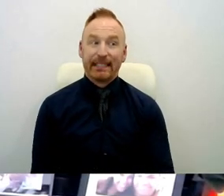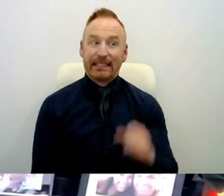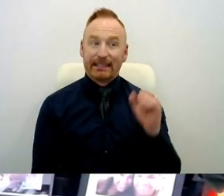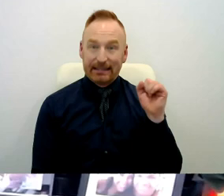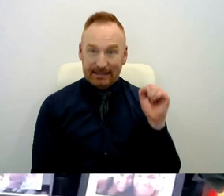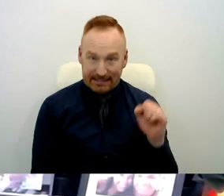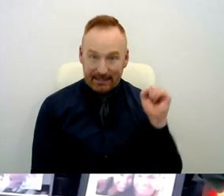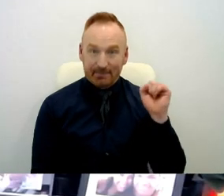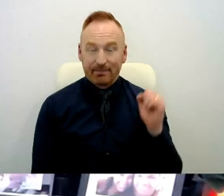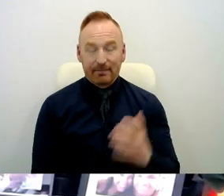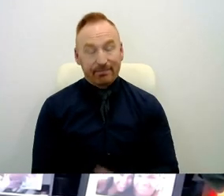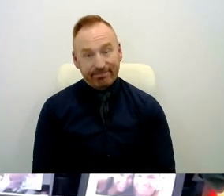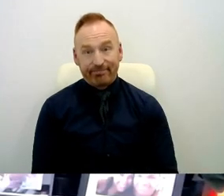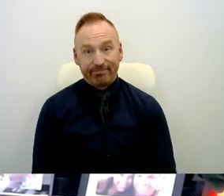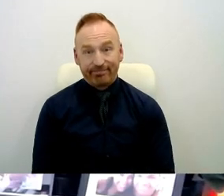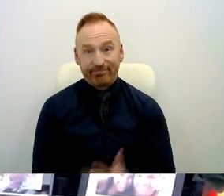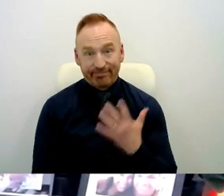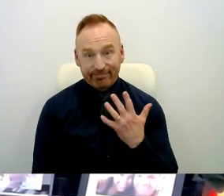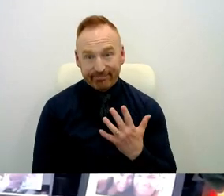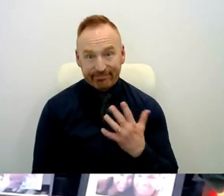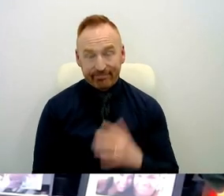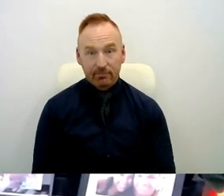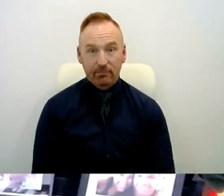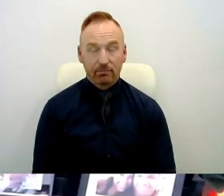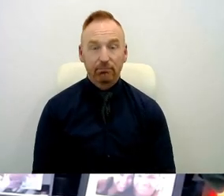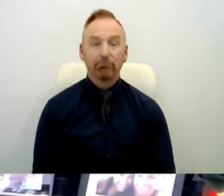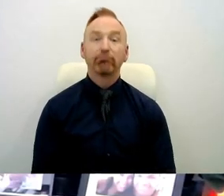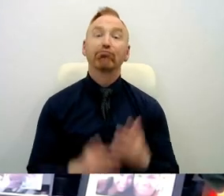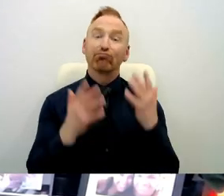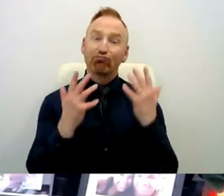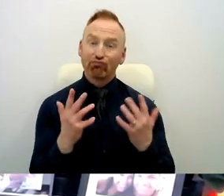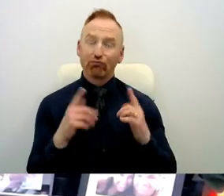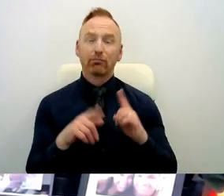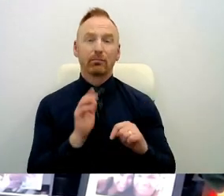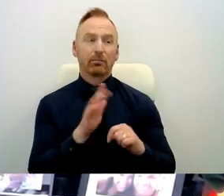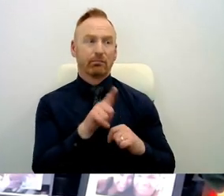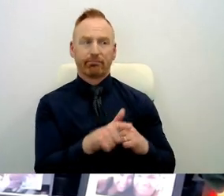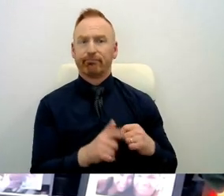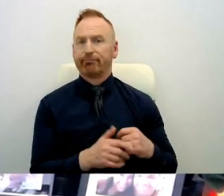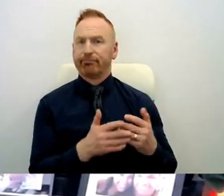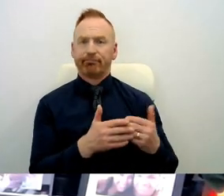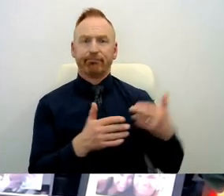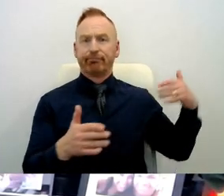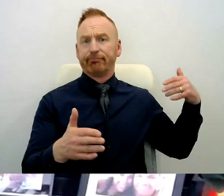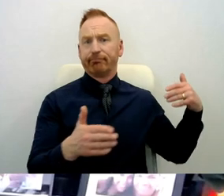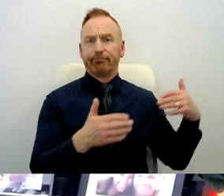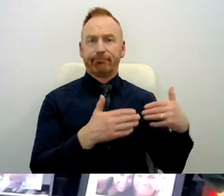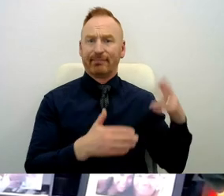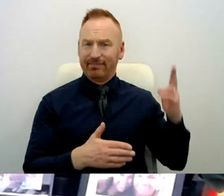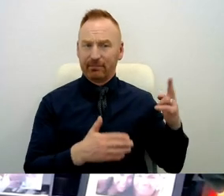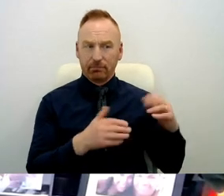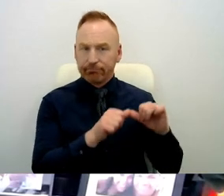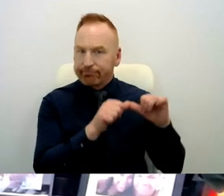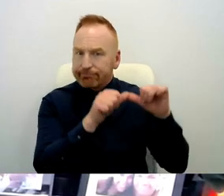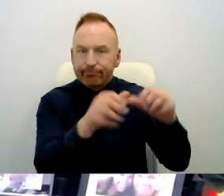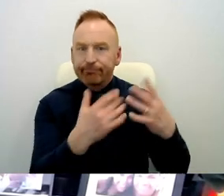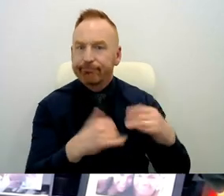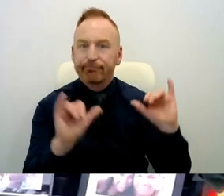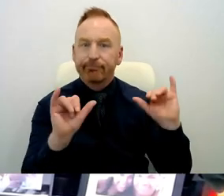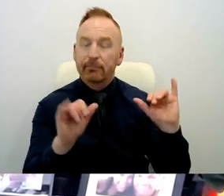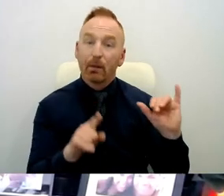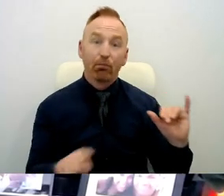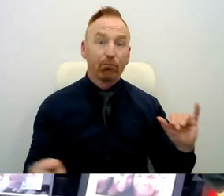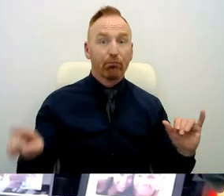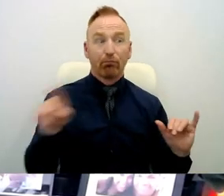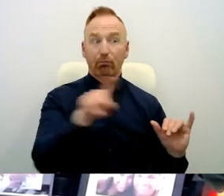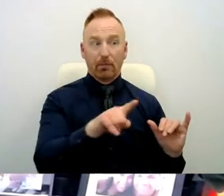Yes, they have, unfortunately. Yeah, it's very unfortunate. And the legacy of this history is ongoing. And we